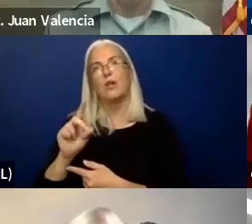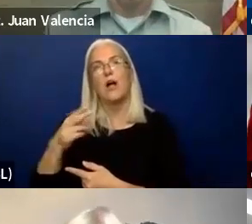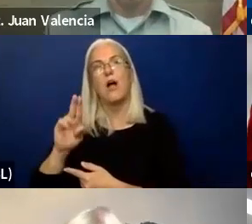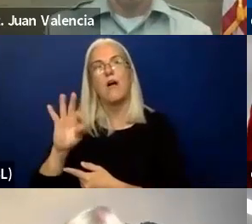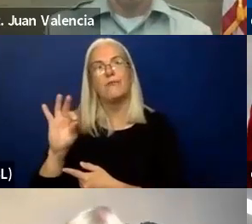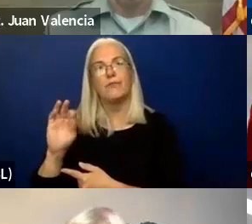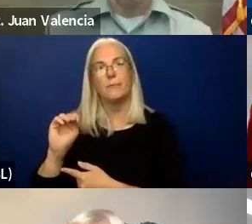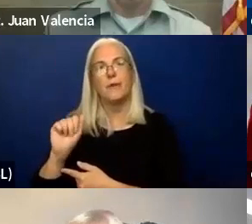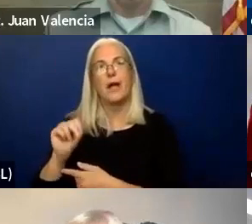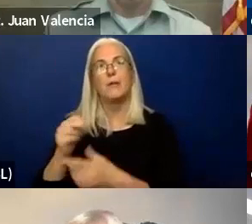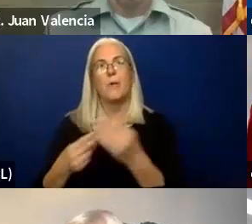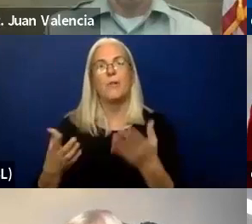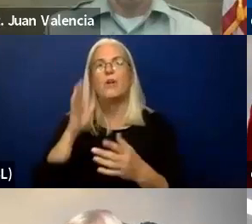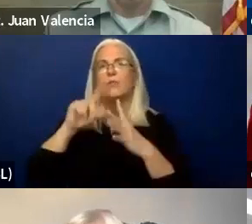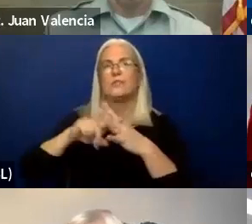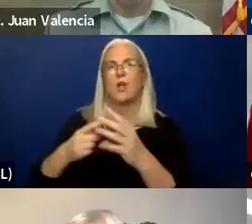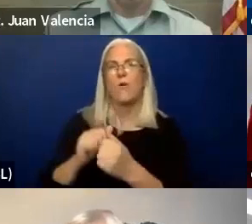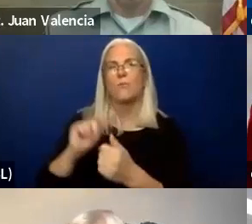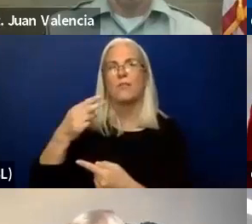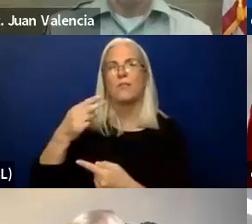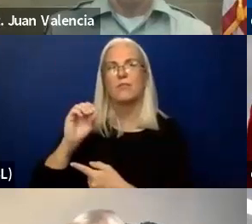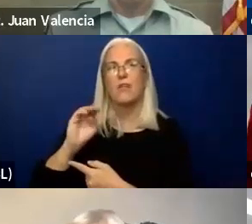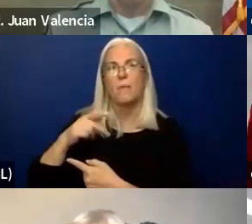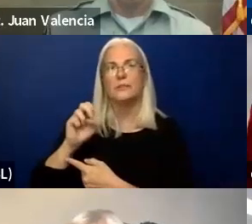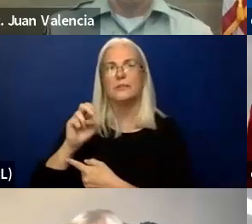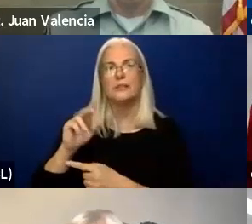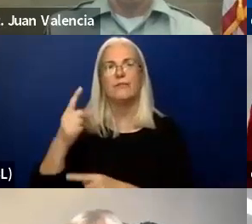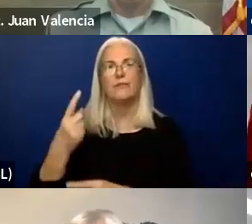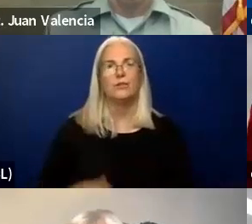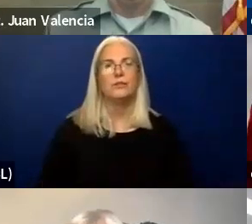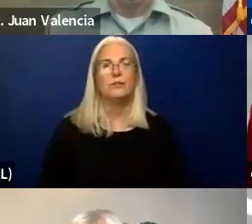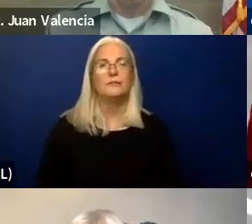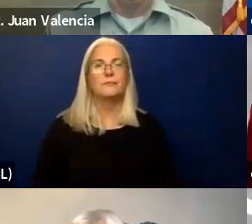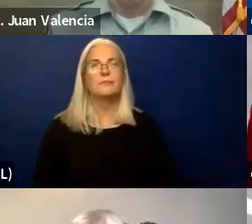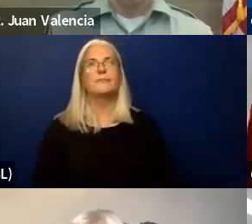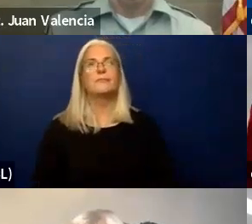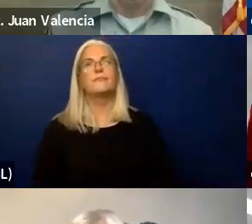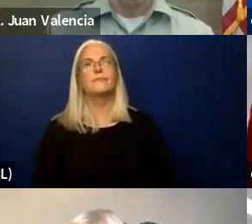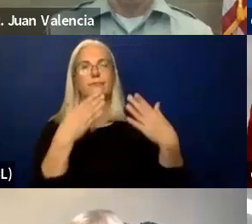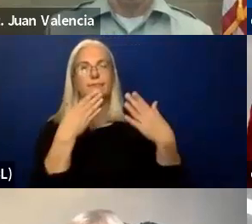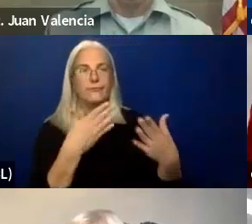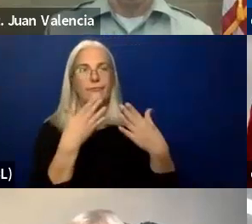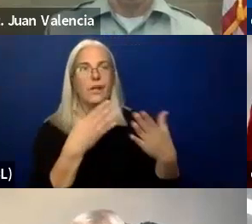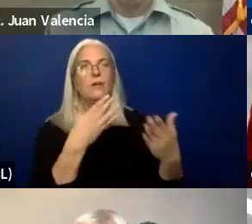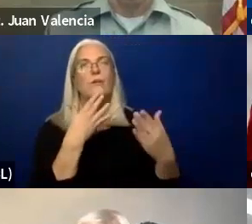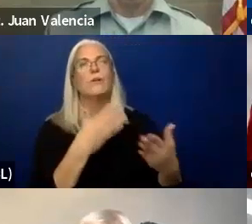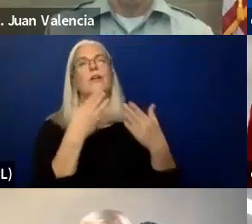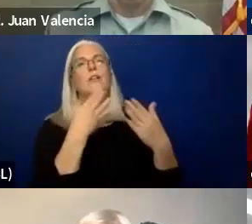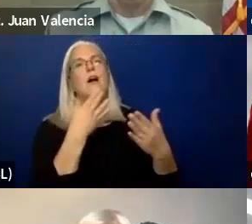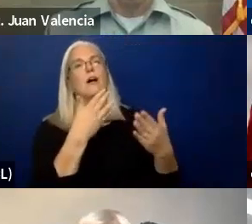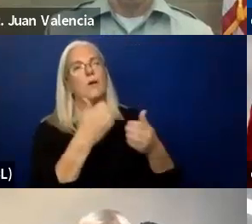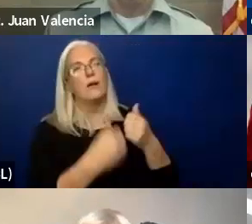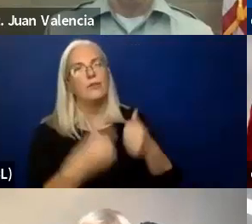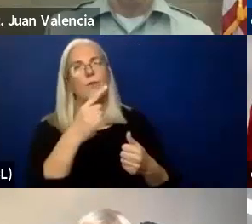Thompson? Paul, thank you very much. And thanks to everyone who's on this